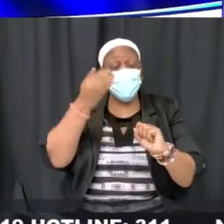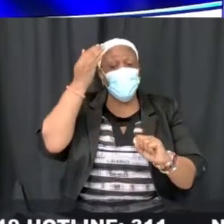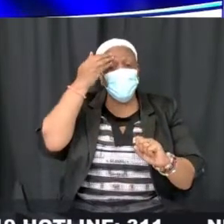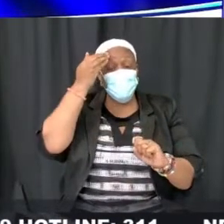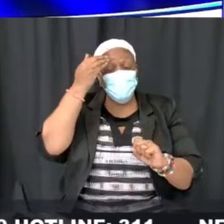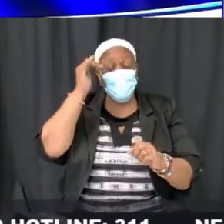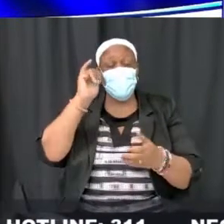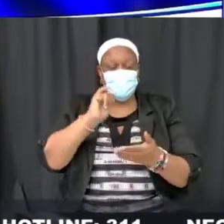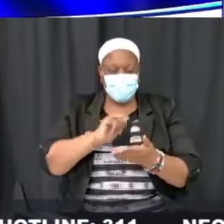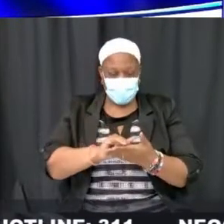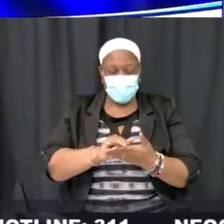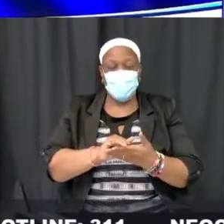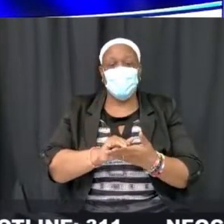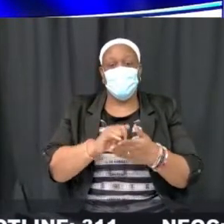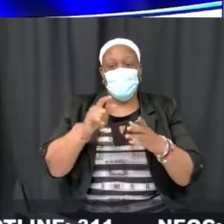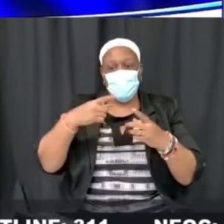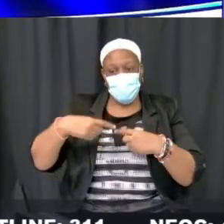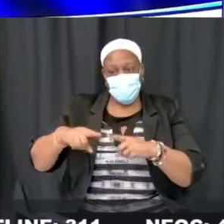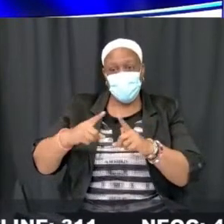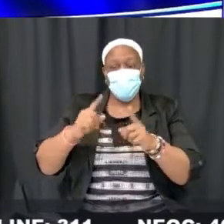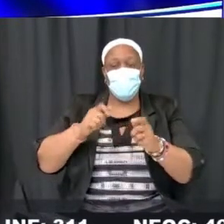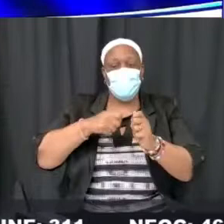upon their return to their landing sites.